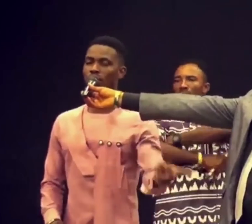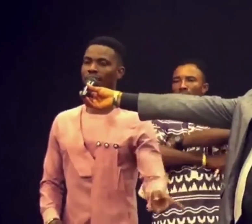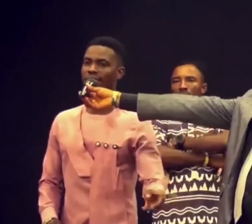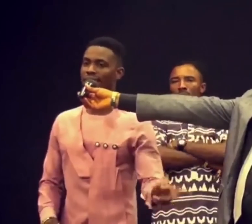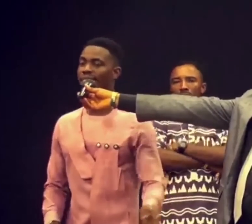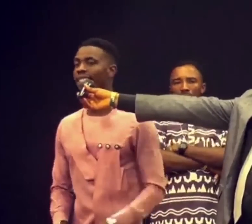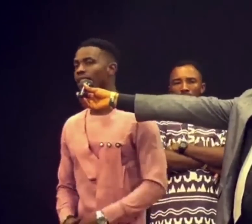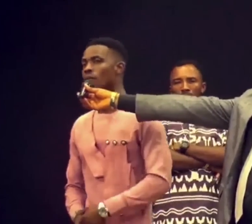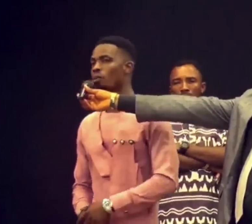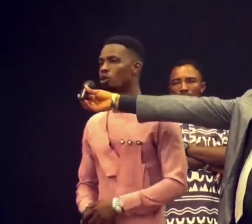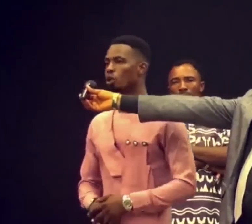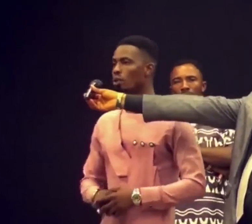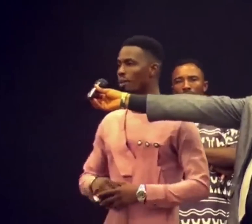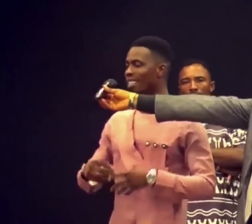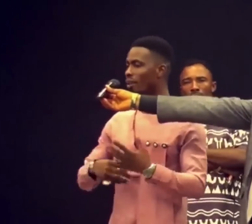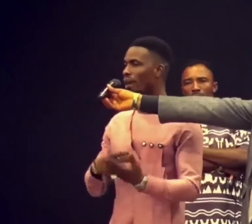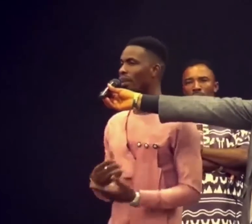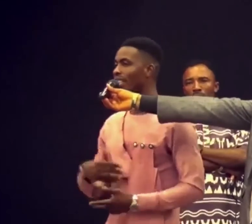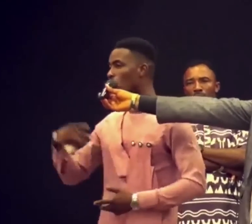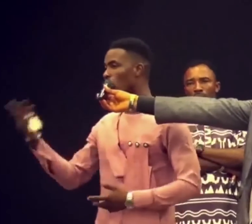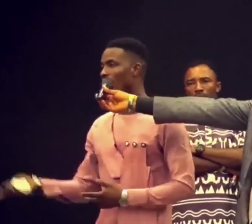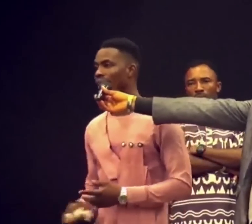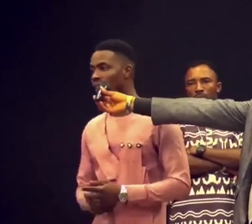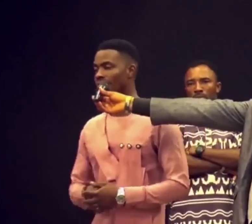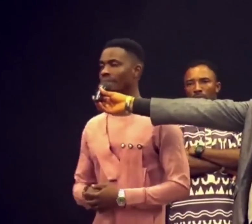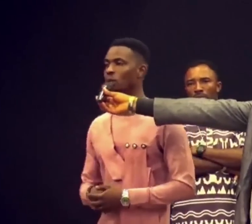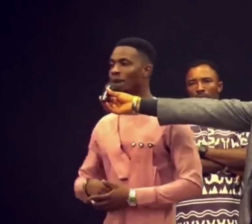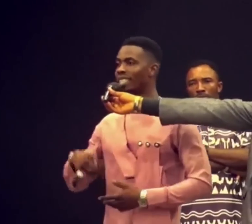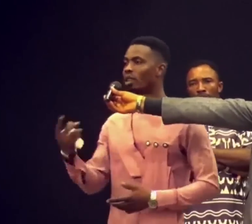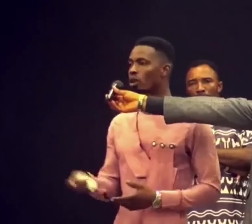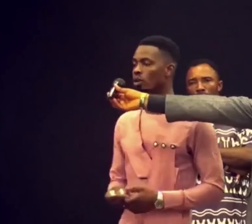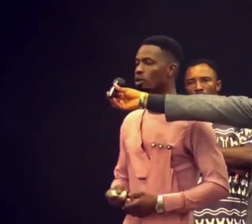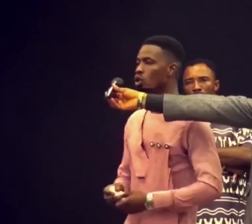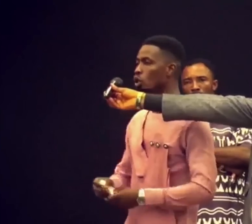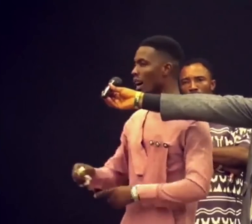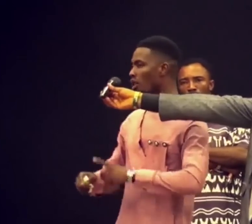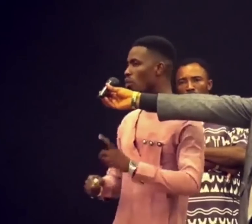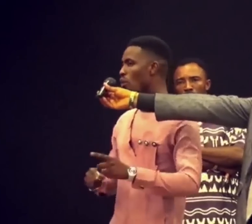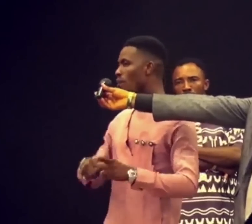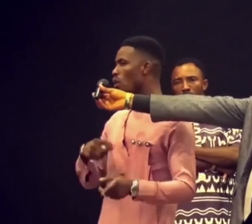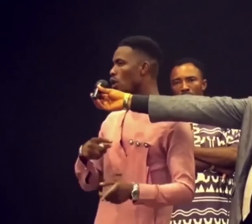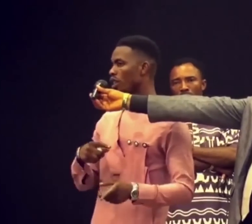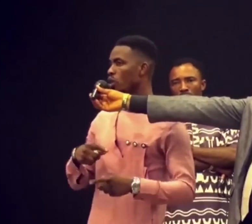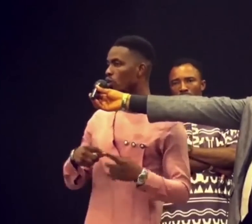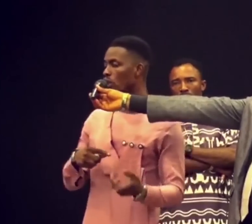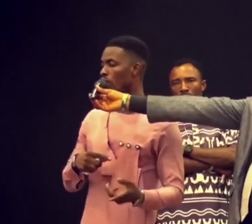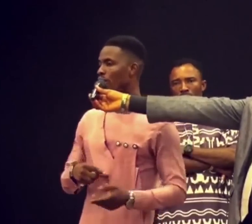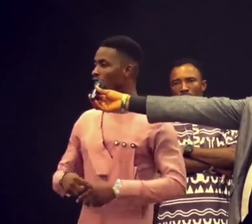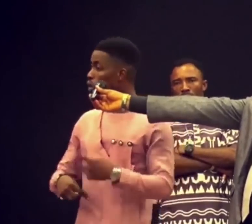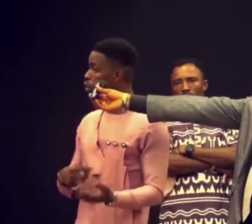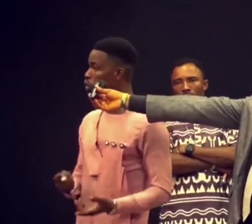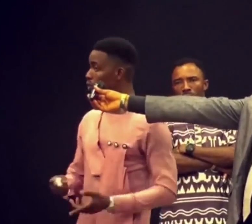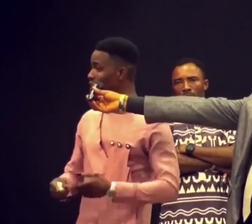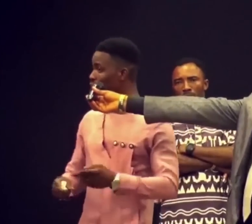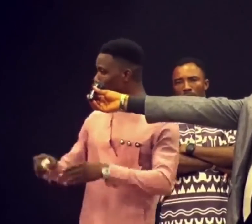osu merin seyin so emi ati awon family ani oku agba nle so ba se nlo so aro mo ma ngbo ire owuro eyan